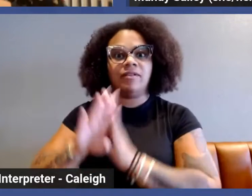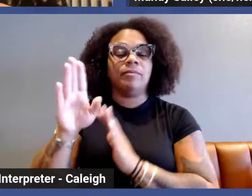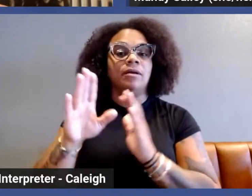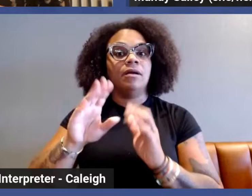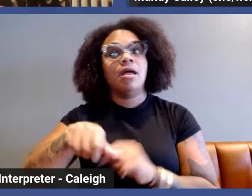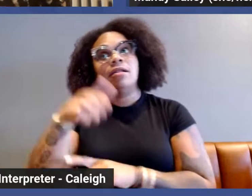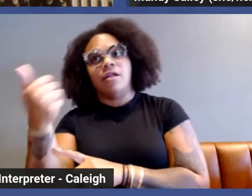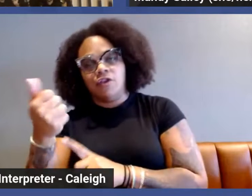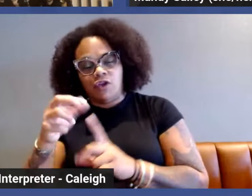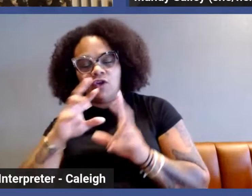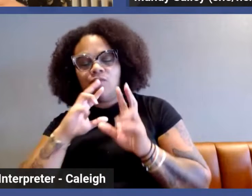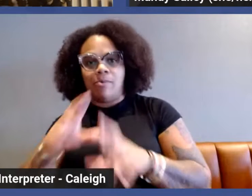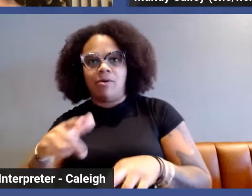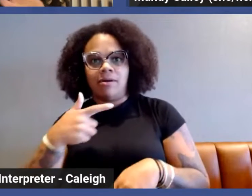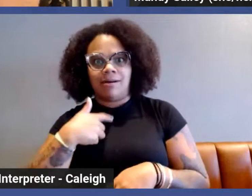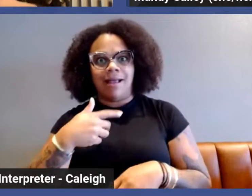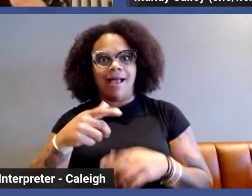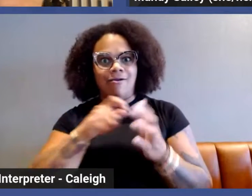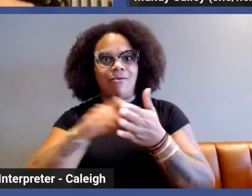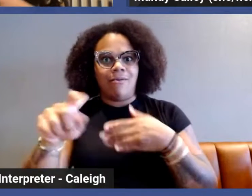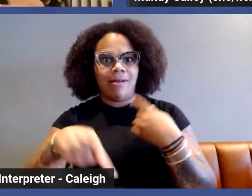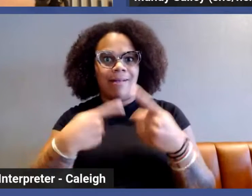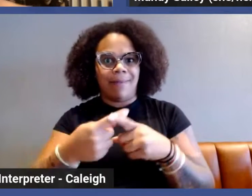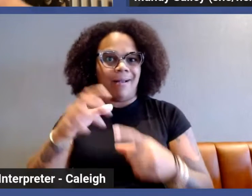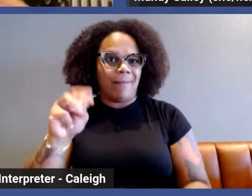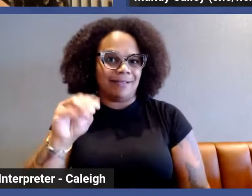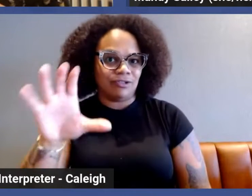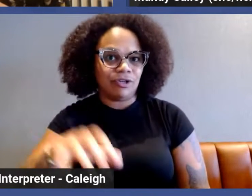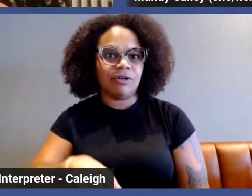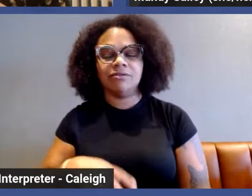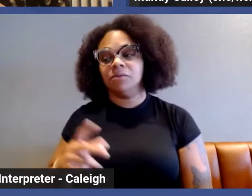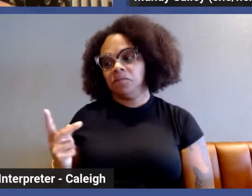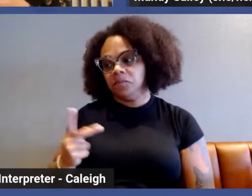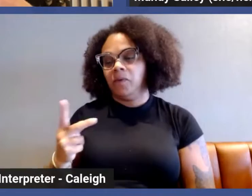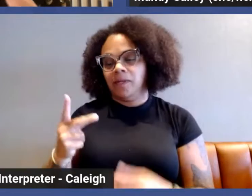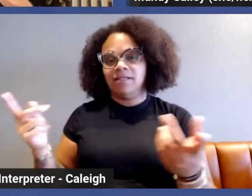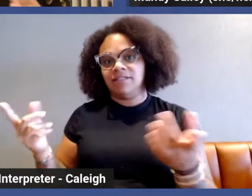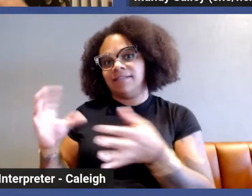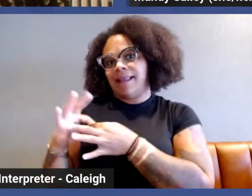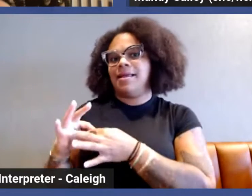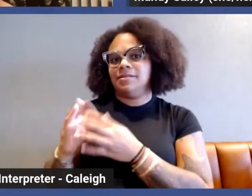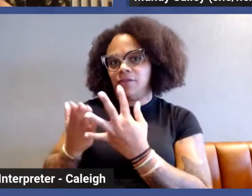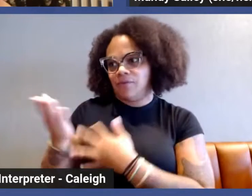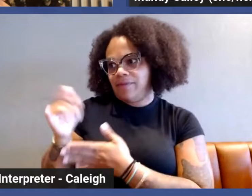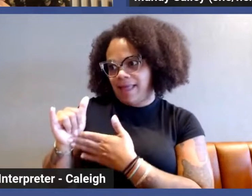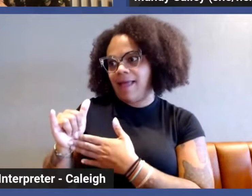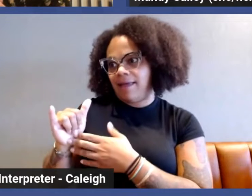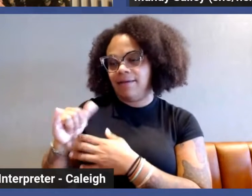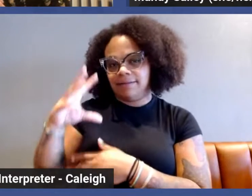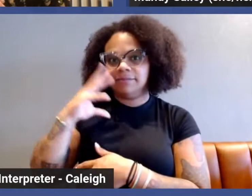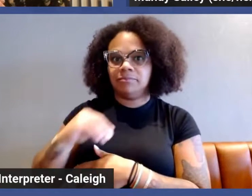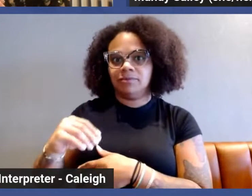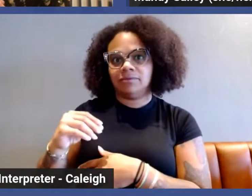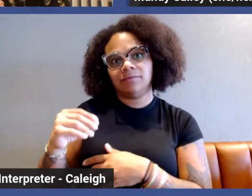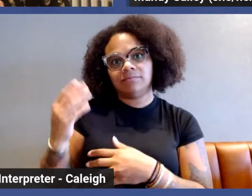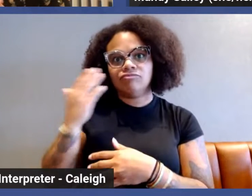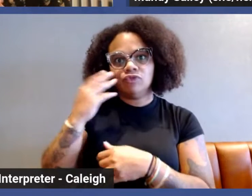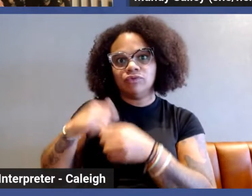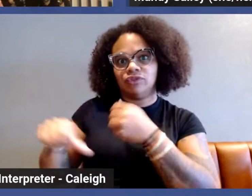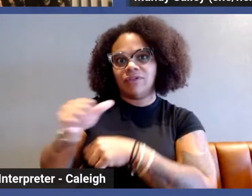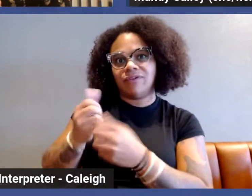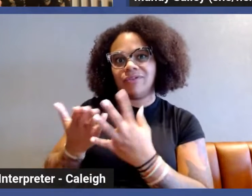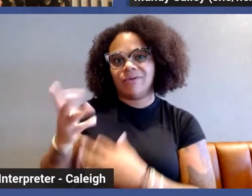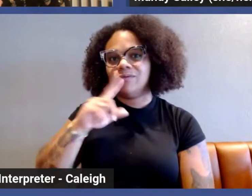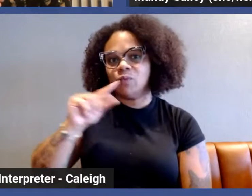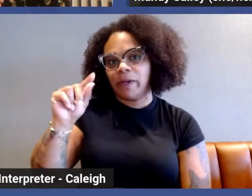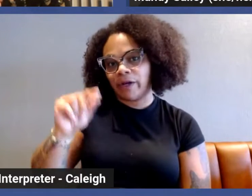done about MasterCard. And so Ashley and I kind of got connected through that, and knew each other, through Twitter